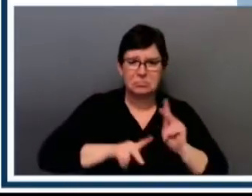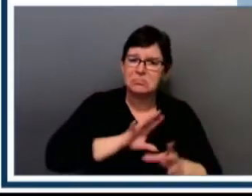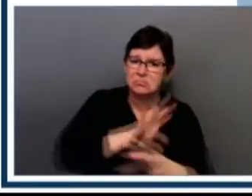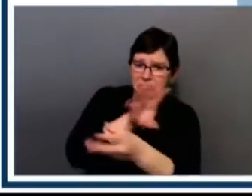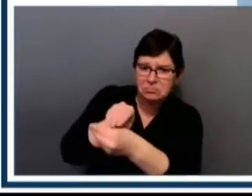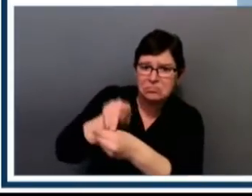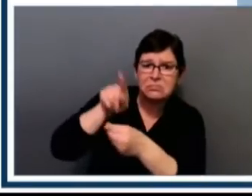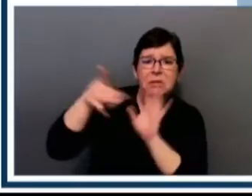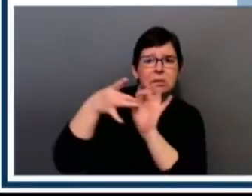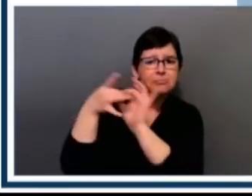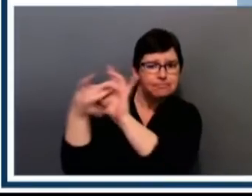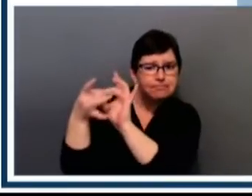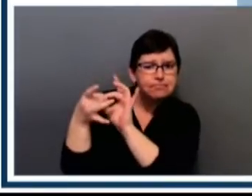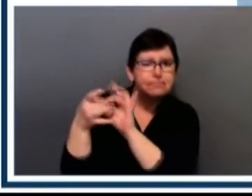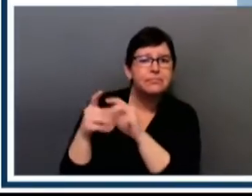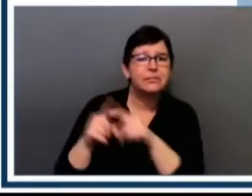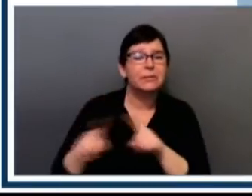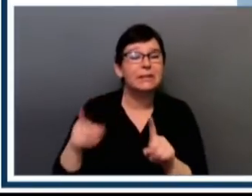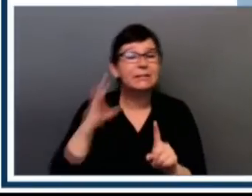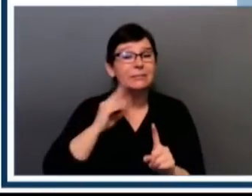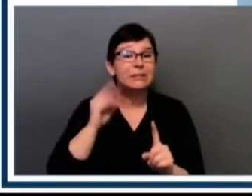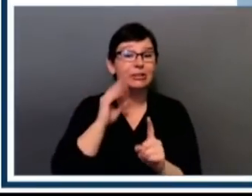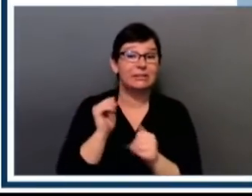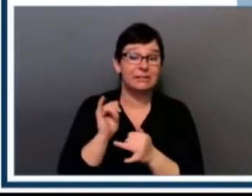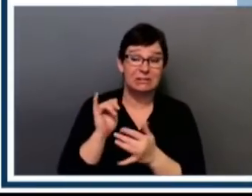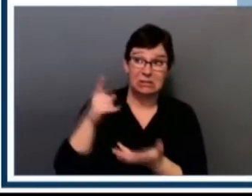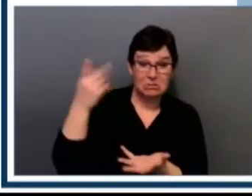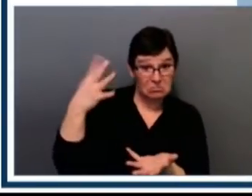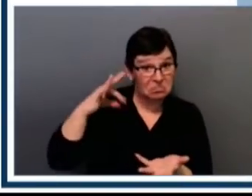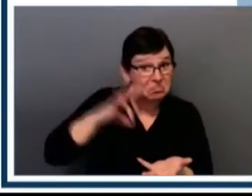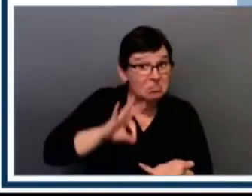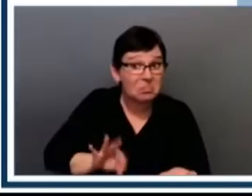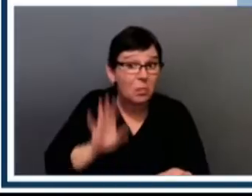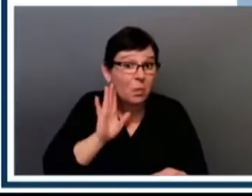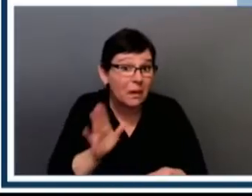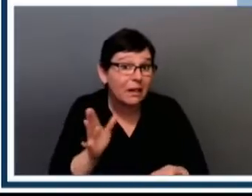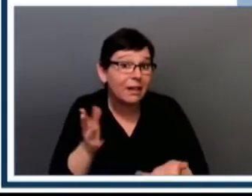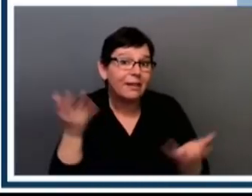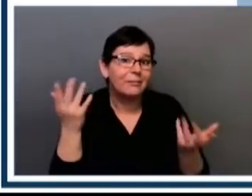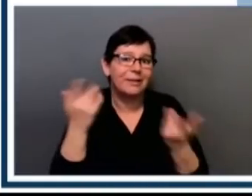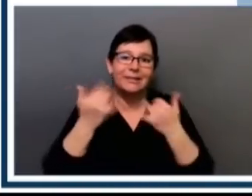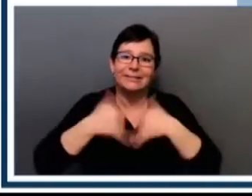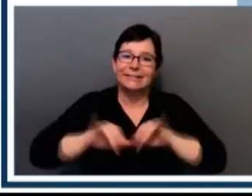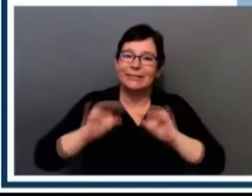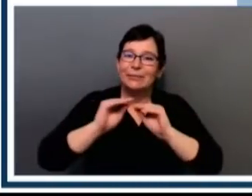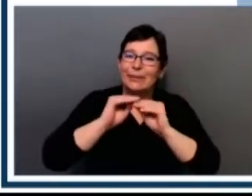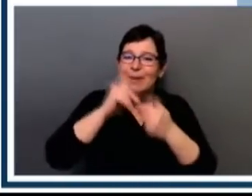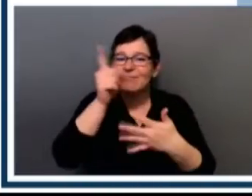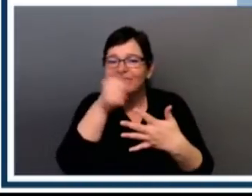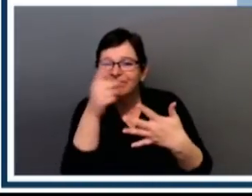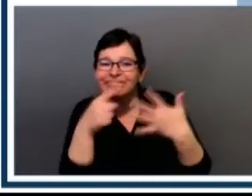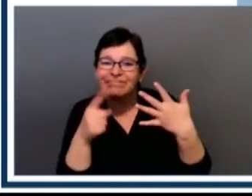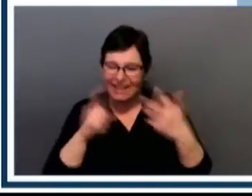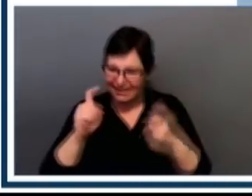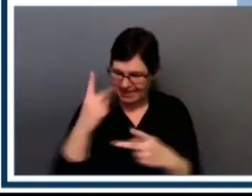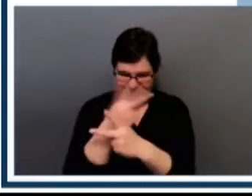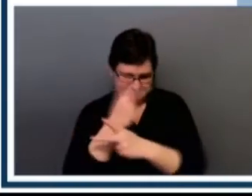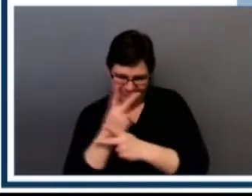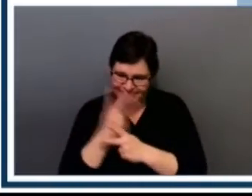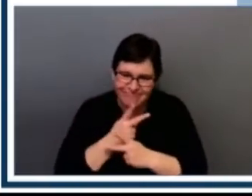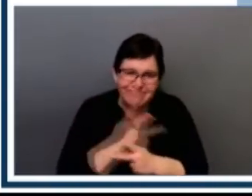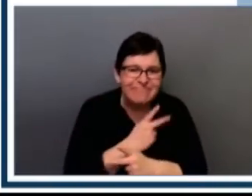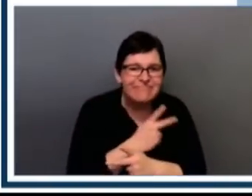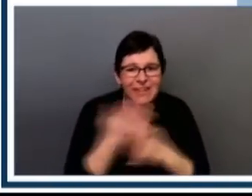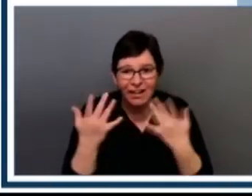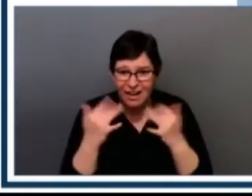things that have to be worked out to really be able to rely on wastewater surveillance as a tool in what we